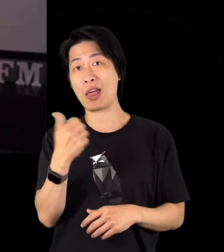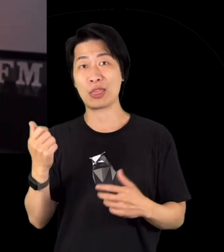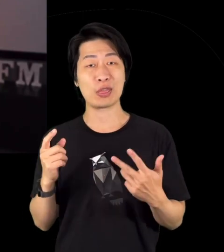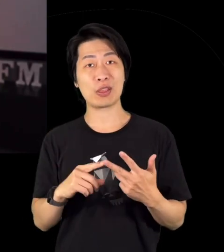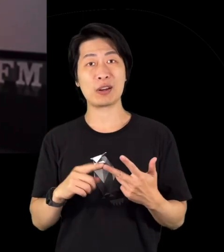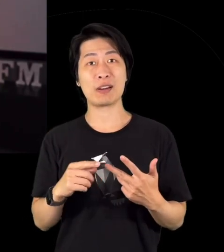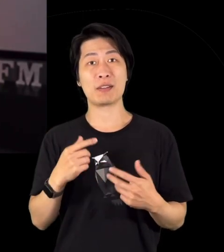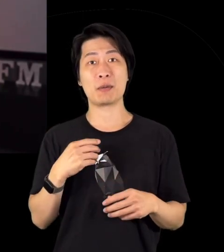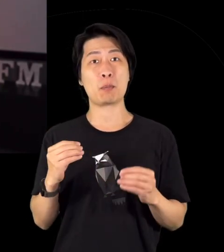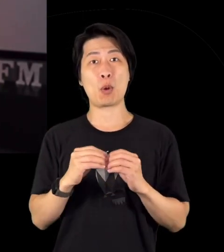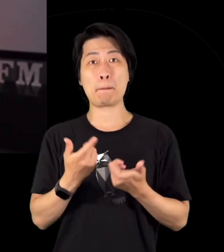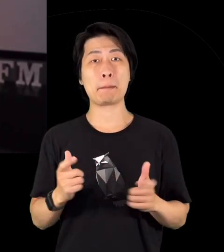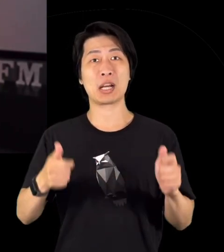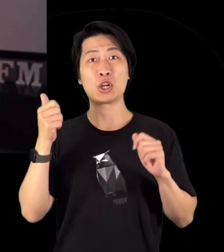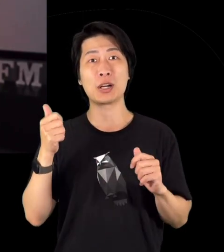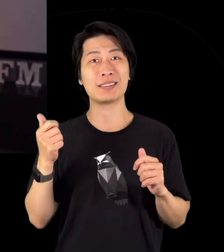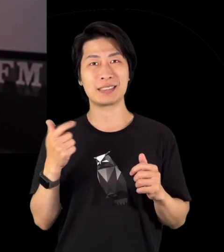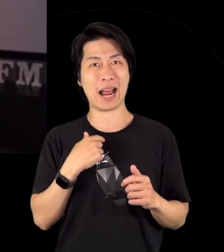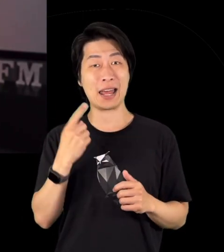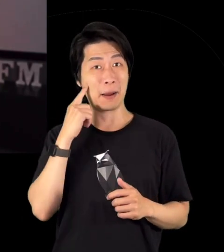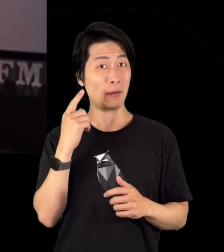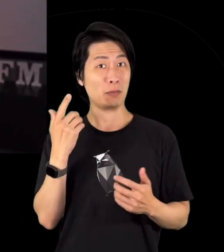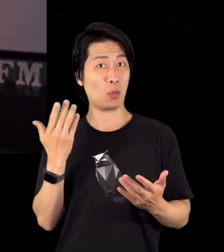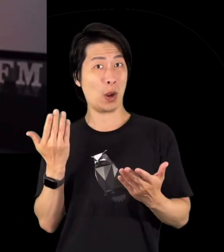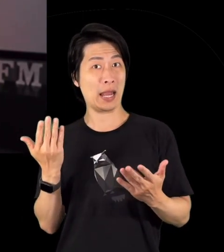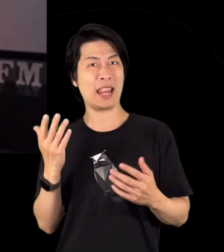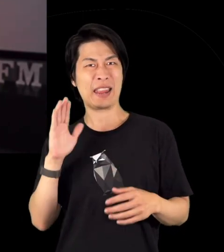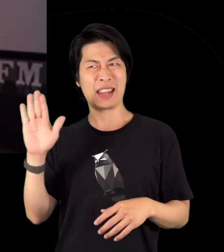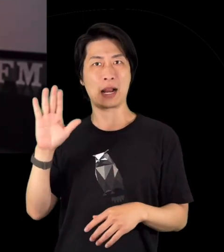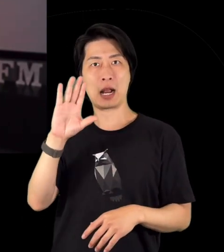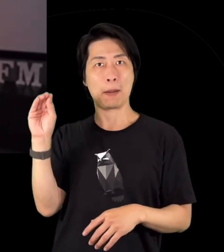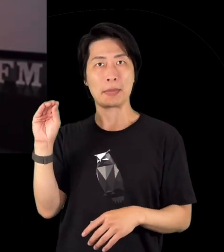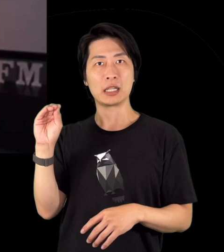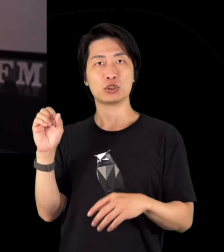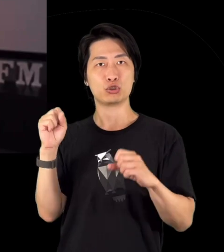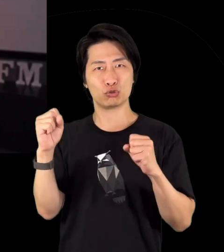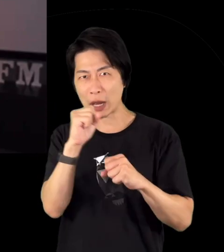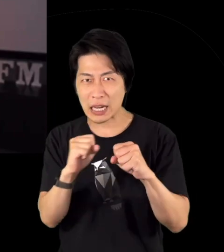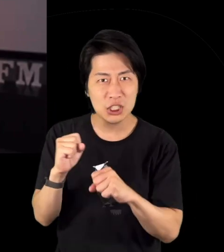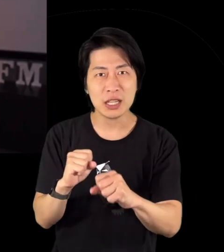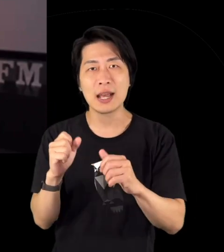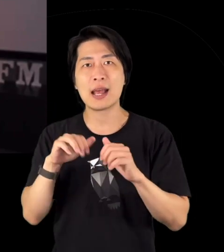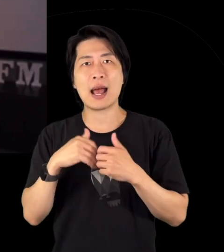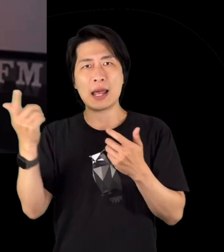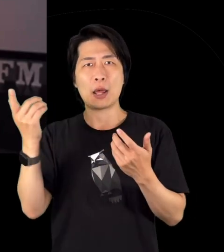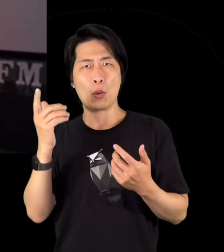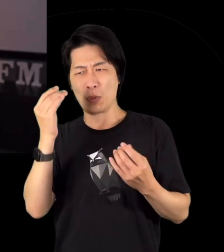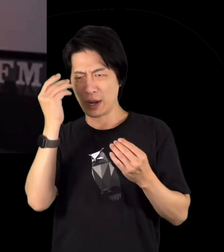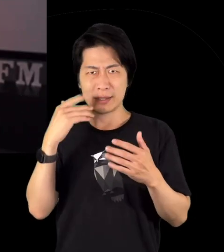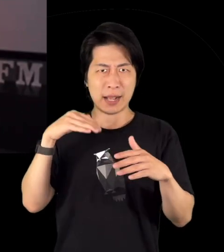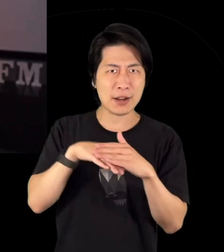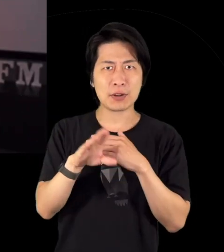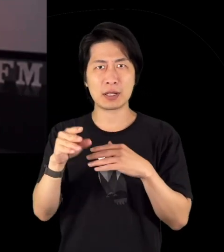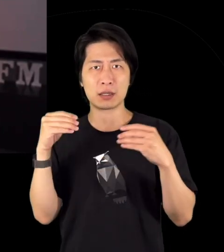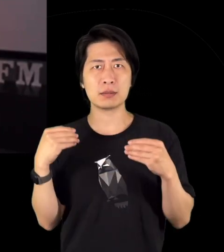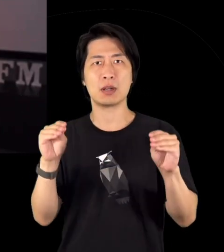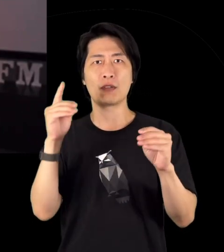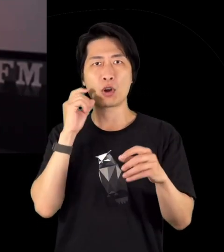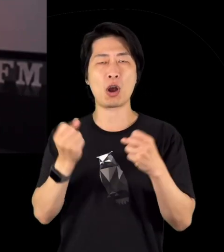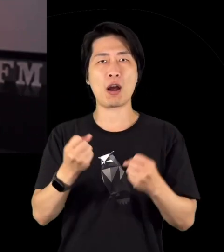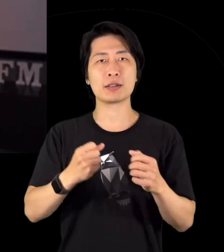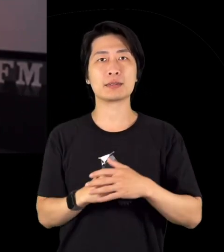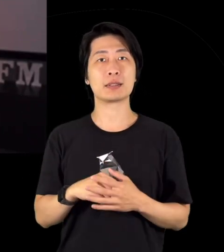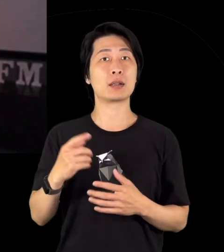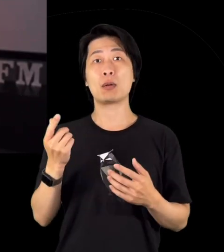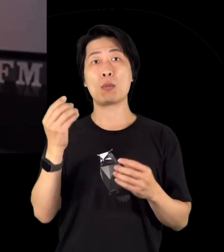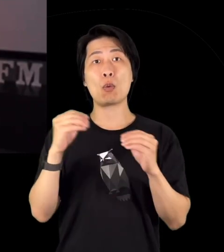there's a third one that I believe is much bigger, and that main thing I believe is the company's strategy and how they're thinking about entering the market. And what's even